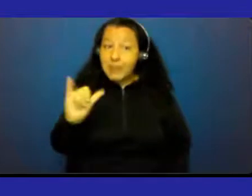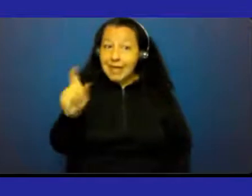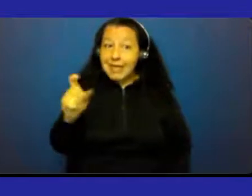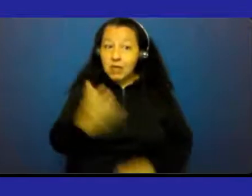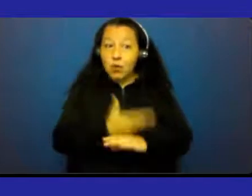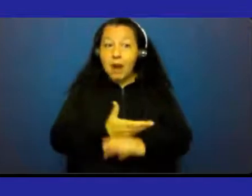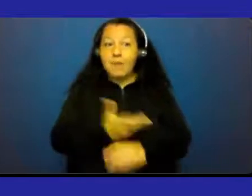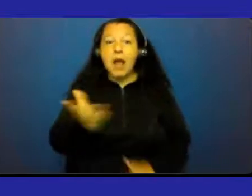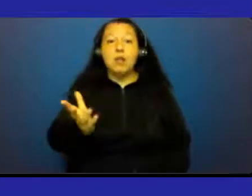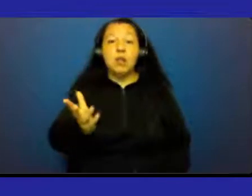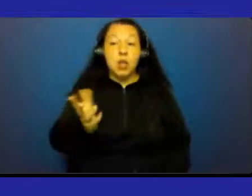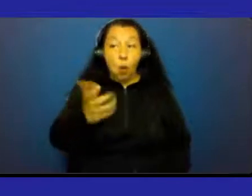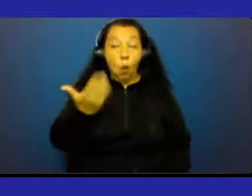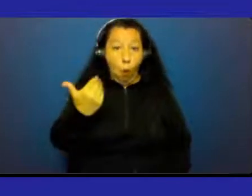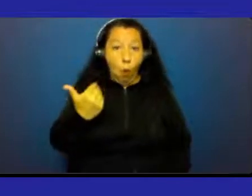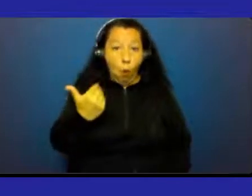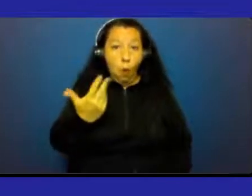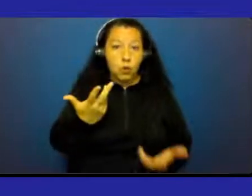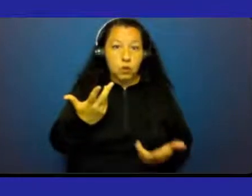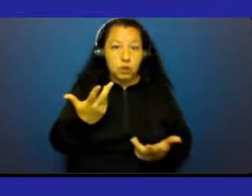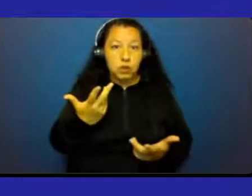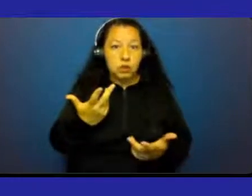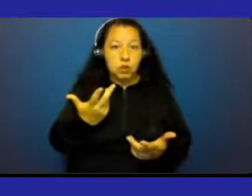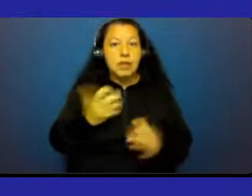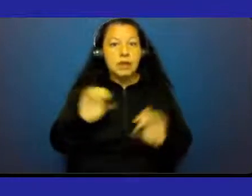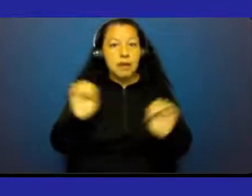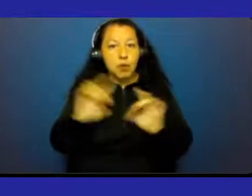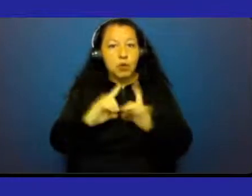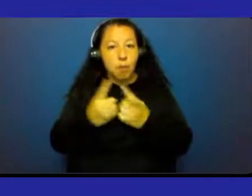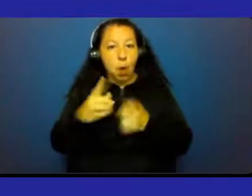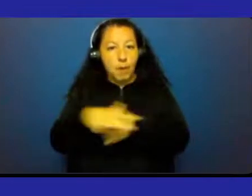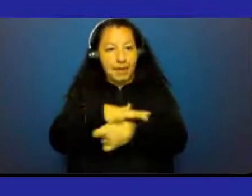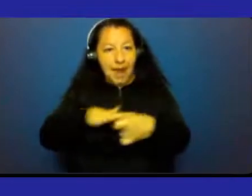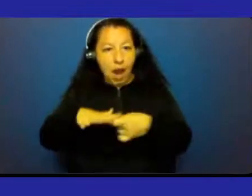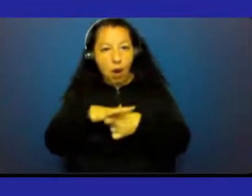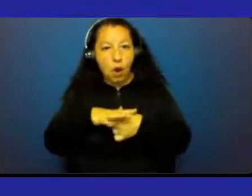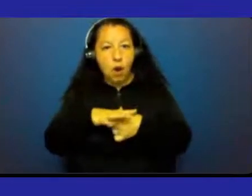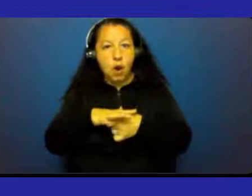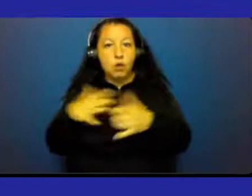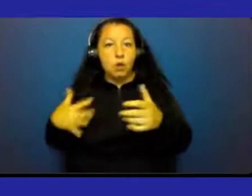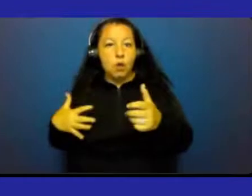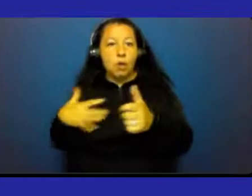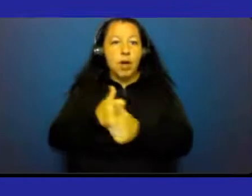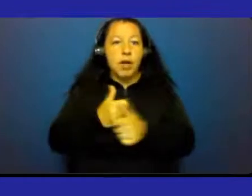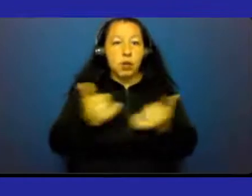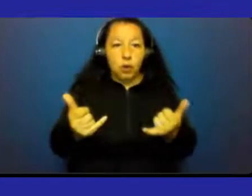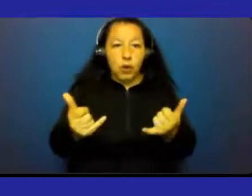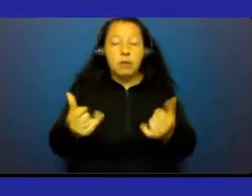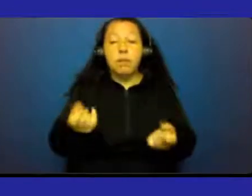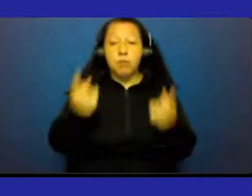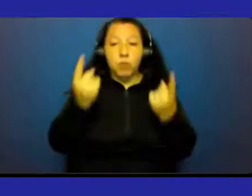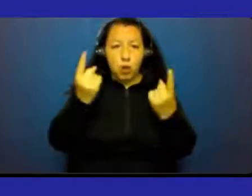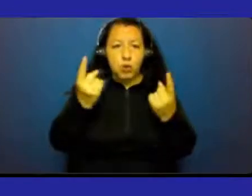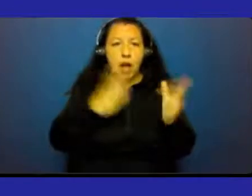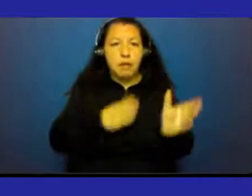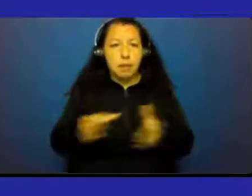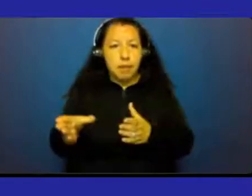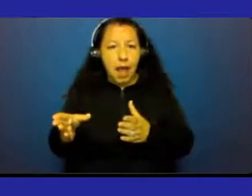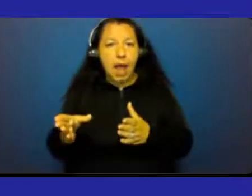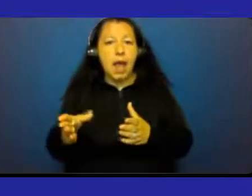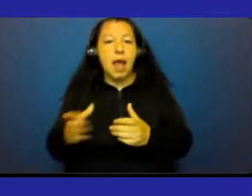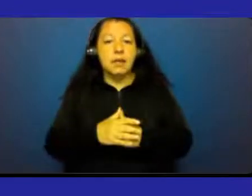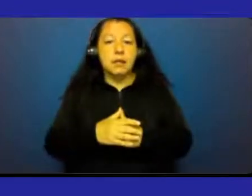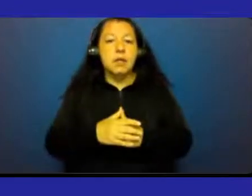old emergency department area and to bring it up to par. We understand that the plan calls for additional trauma